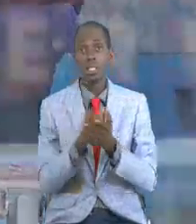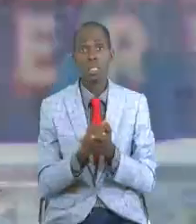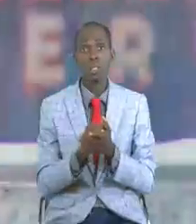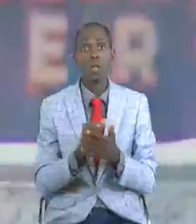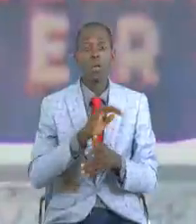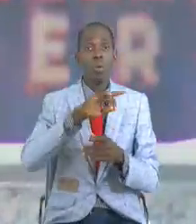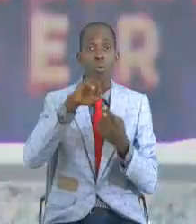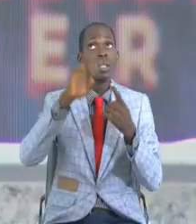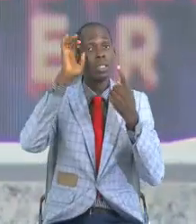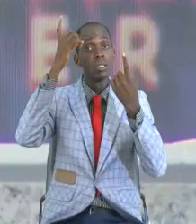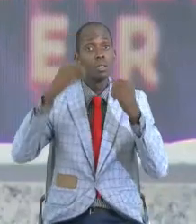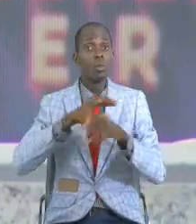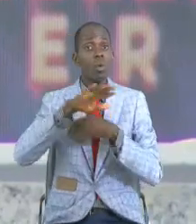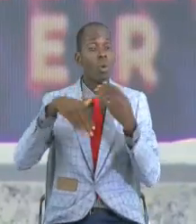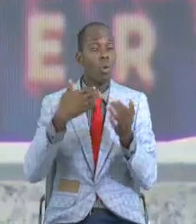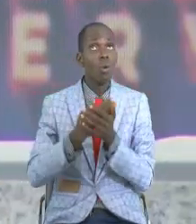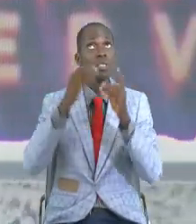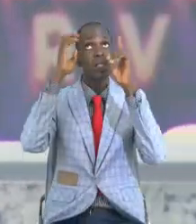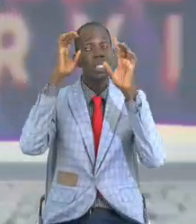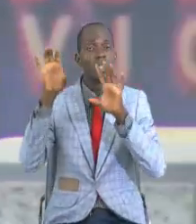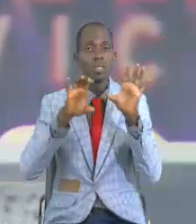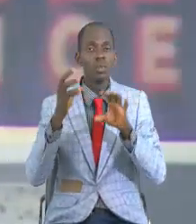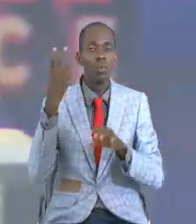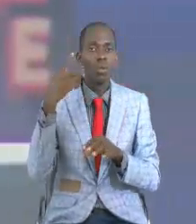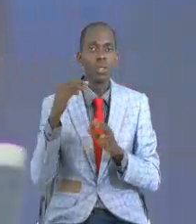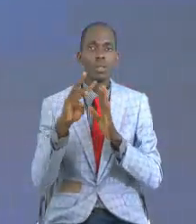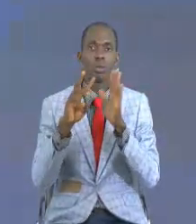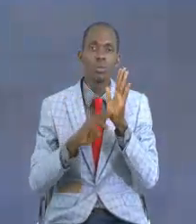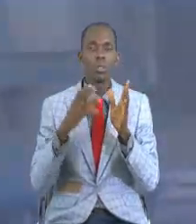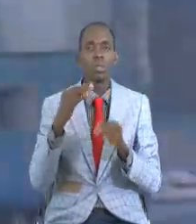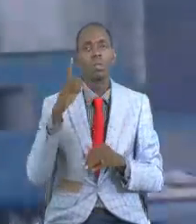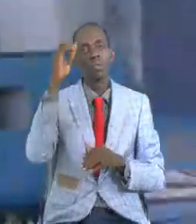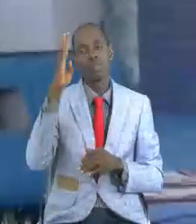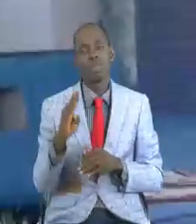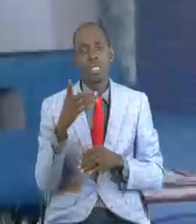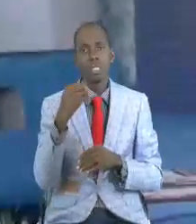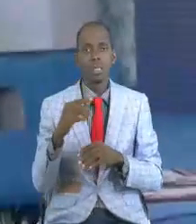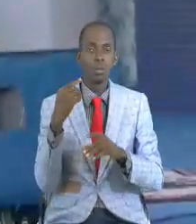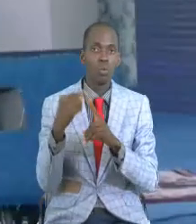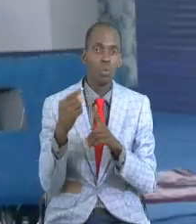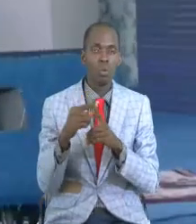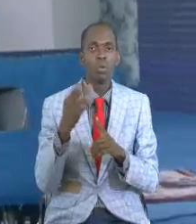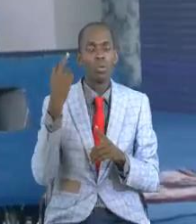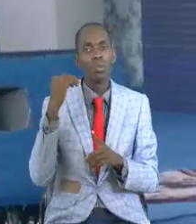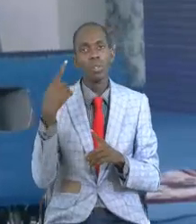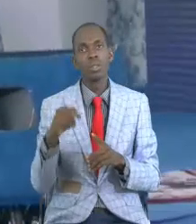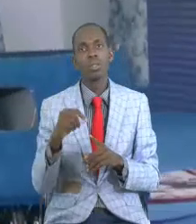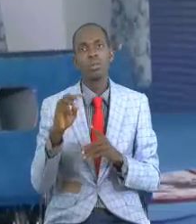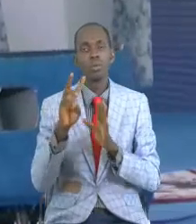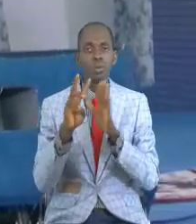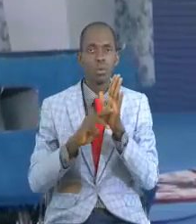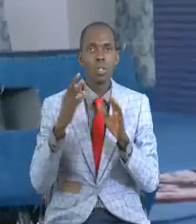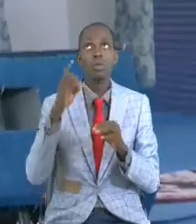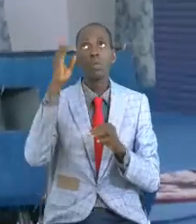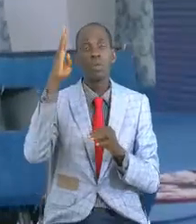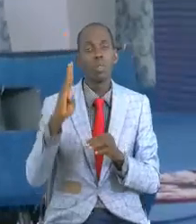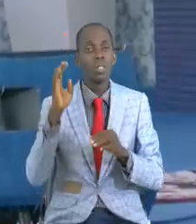did was the will of god the messages he preached the will of god the life he leads